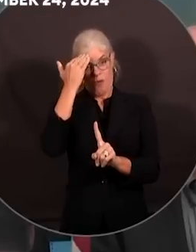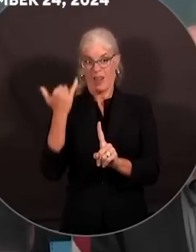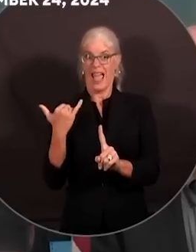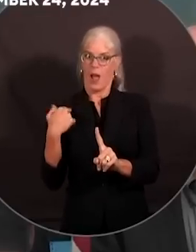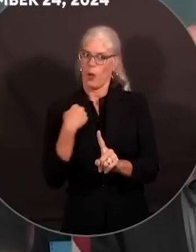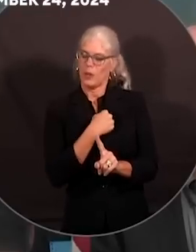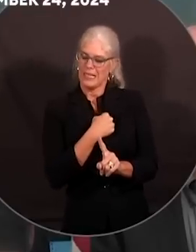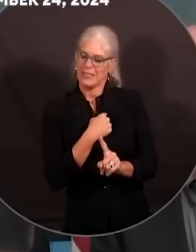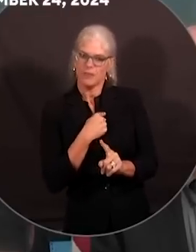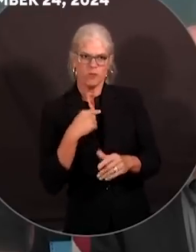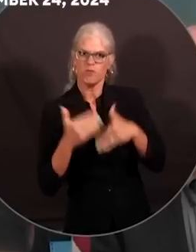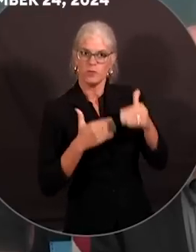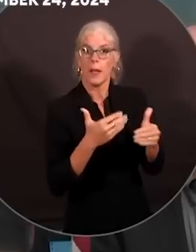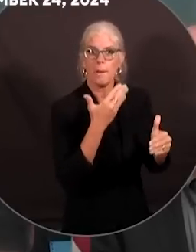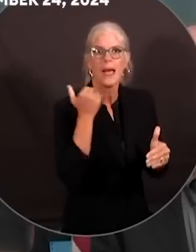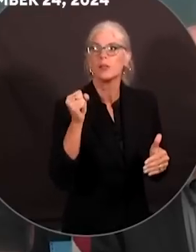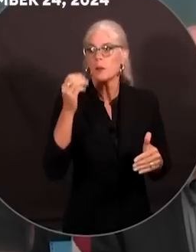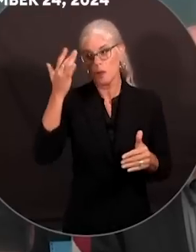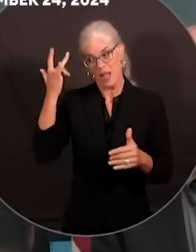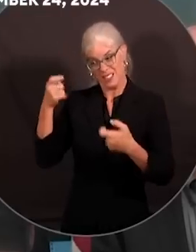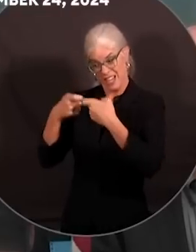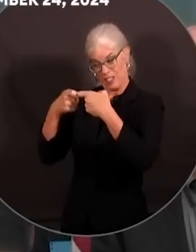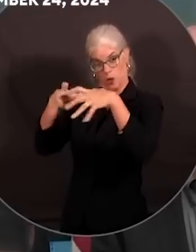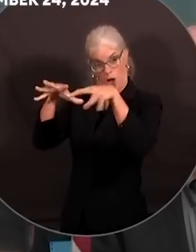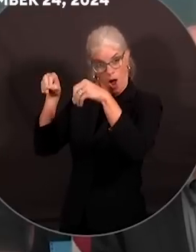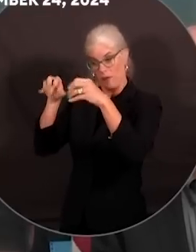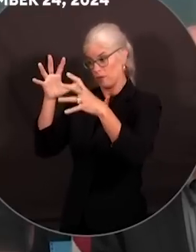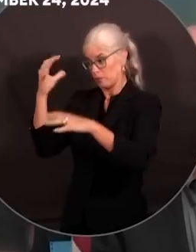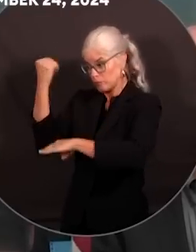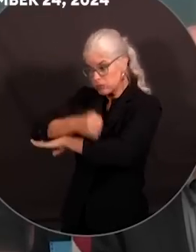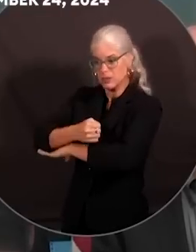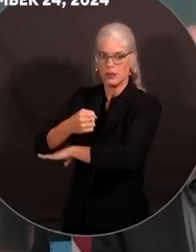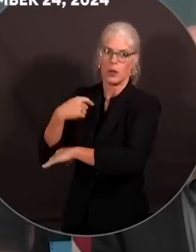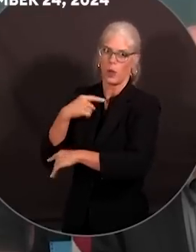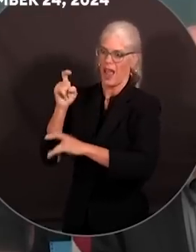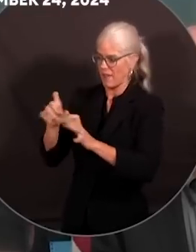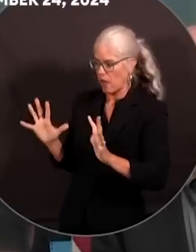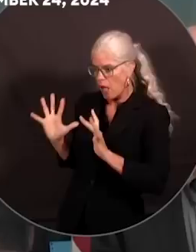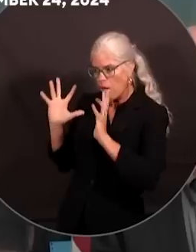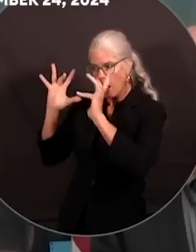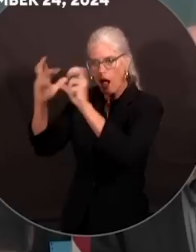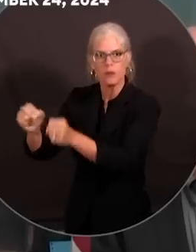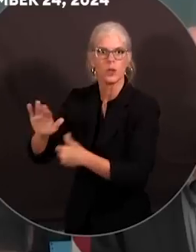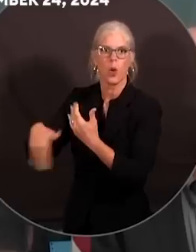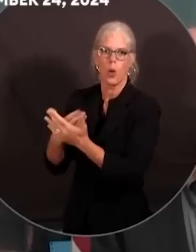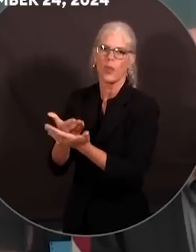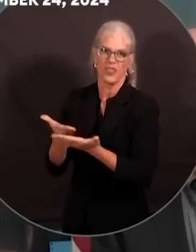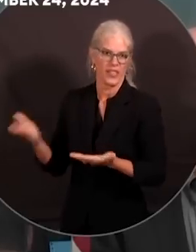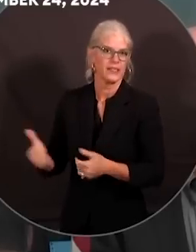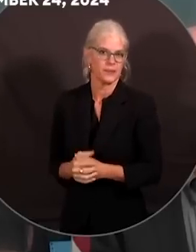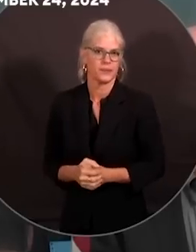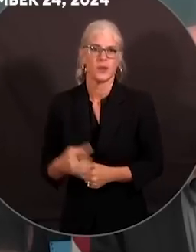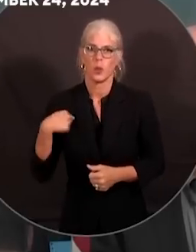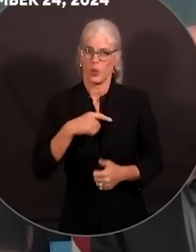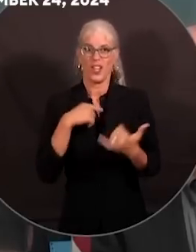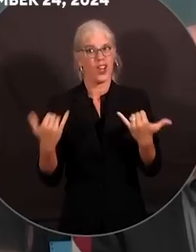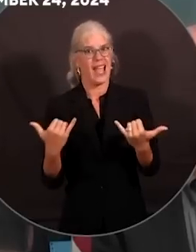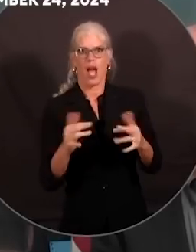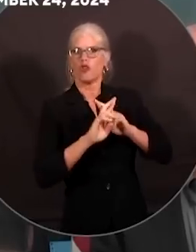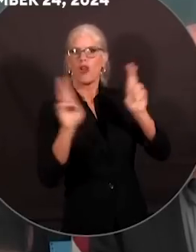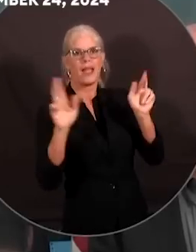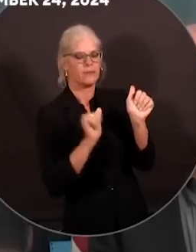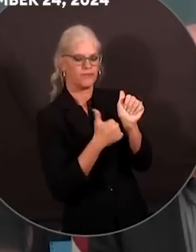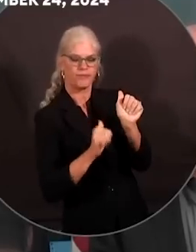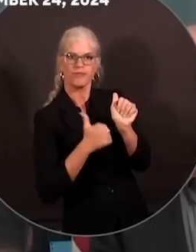entire portion of that. So just be prepared to have a power outage, but know we are amassing significant resources to be